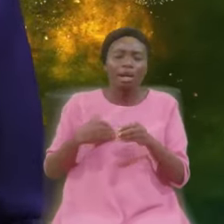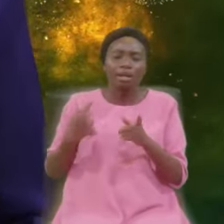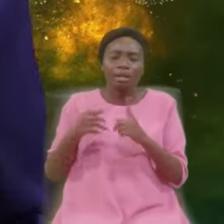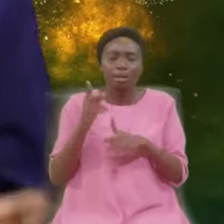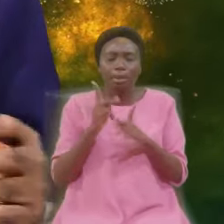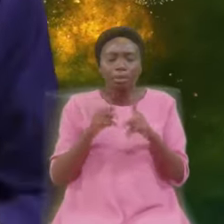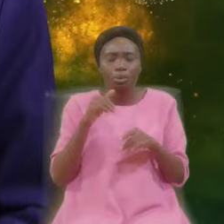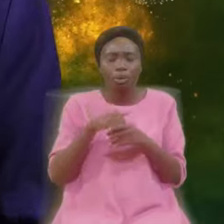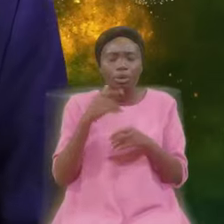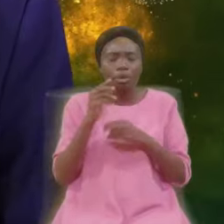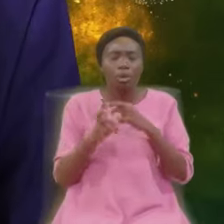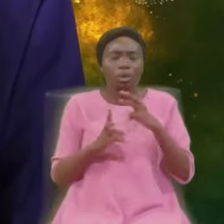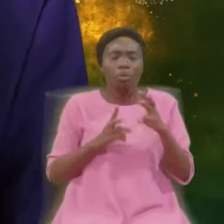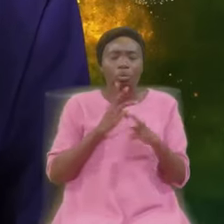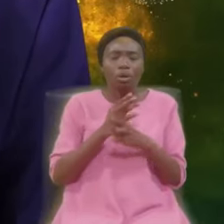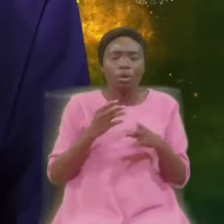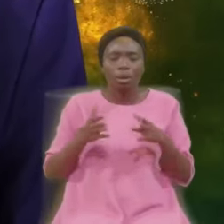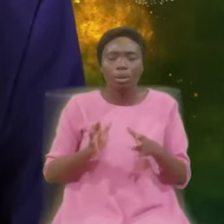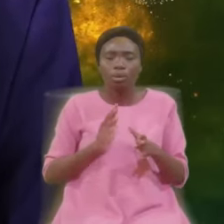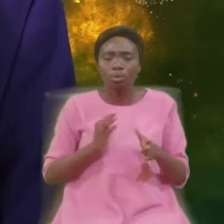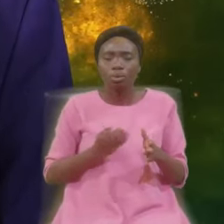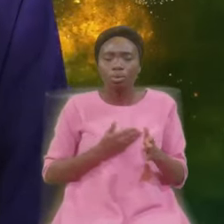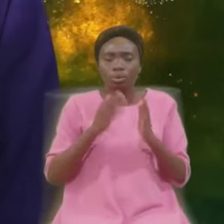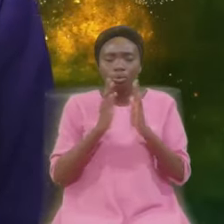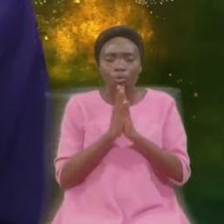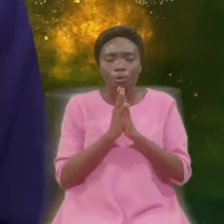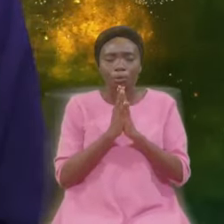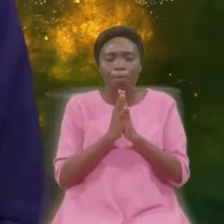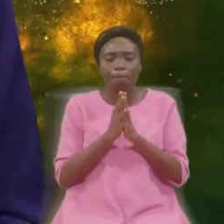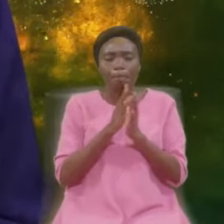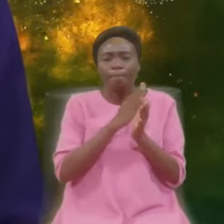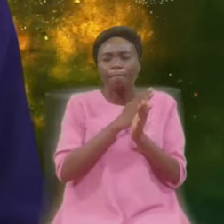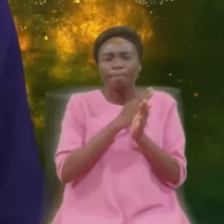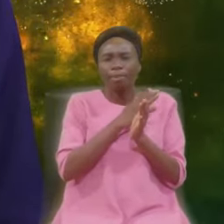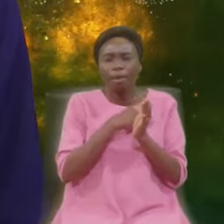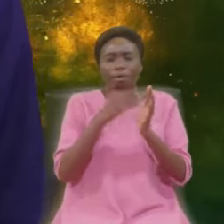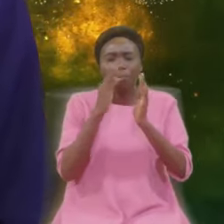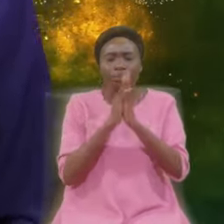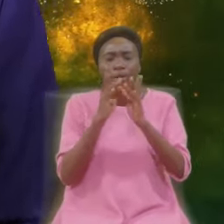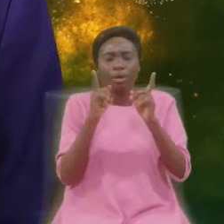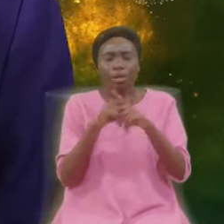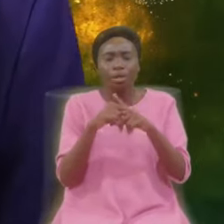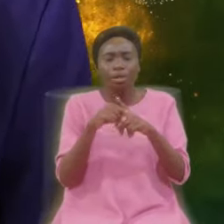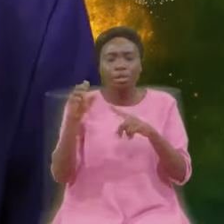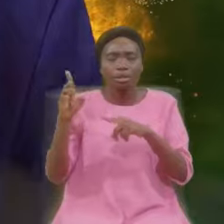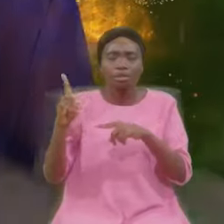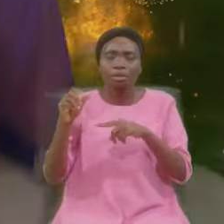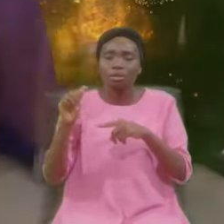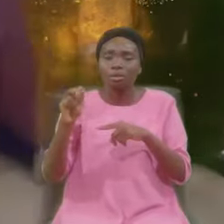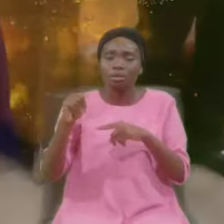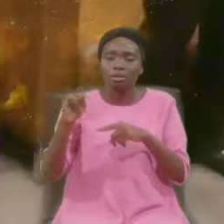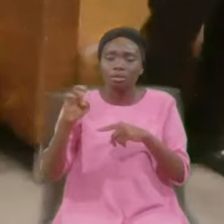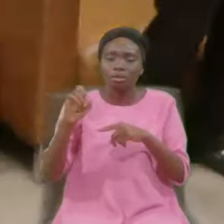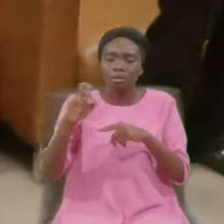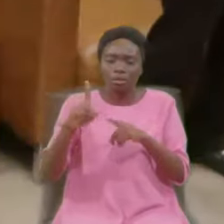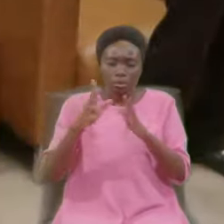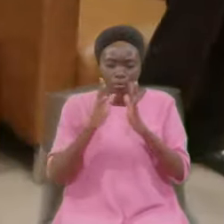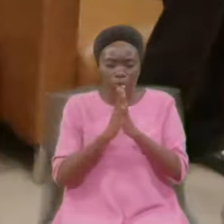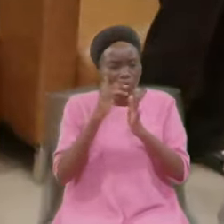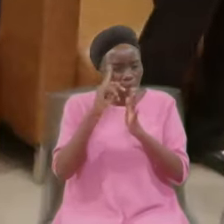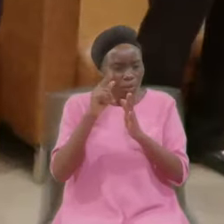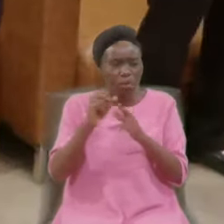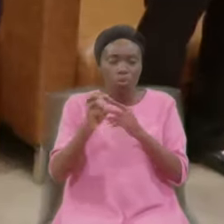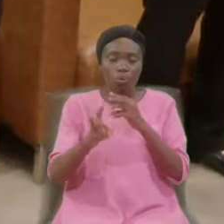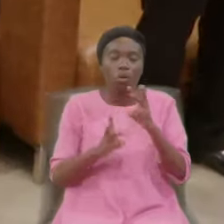and intercede as Daniel interceded for his own world at his own time. Because of